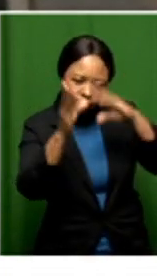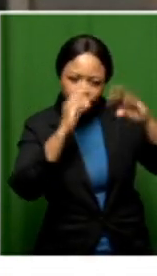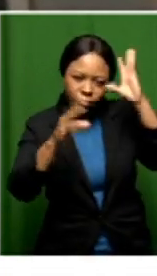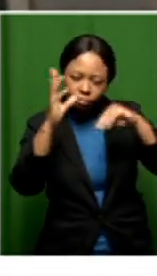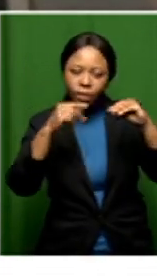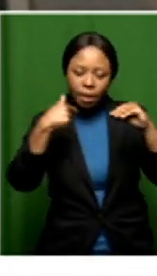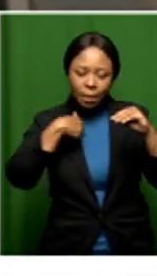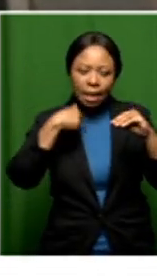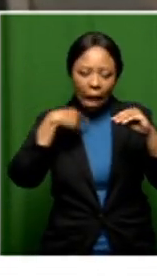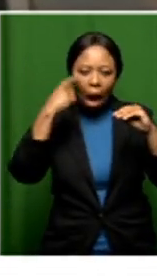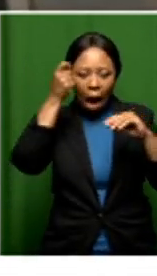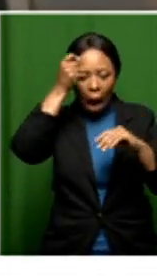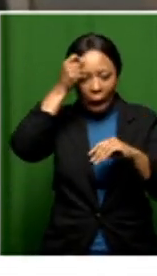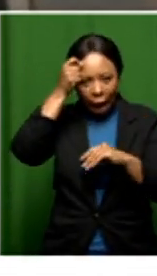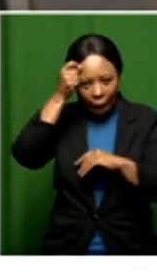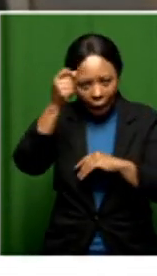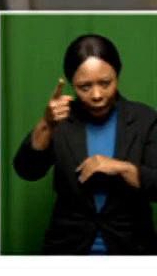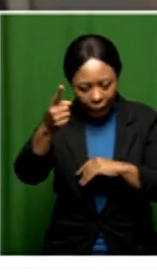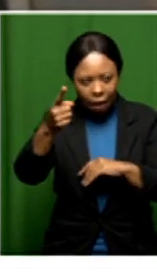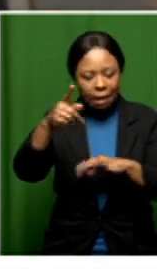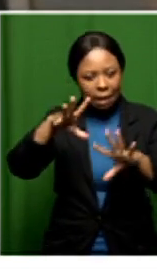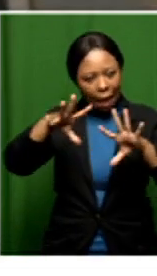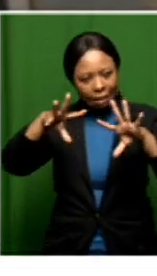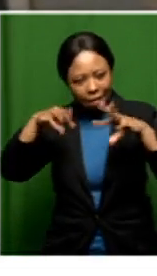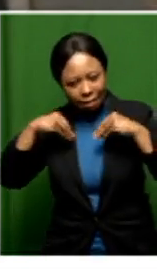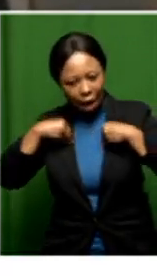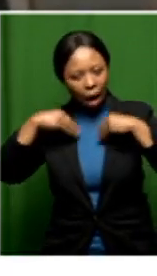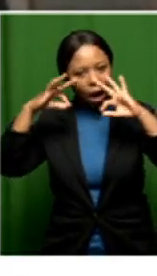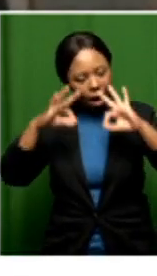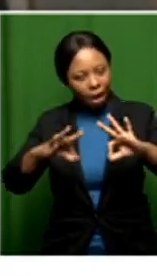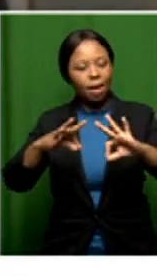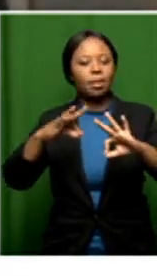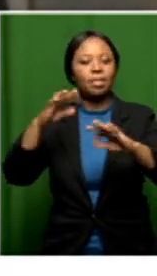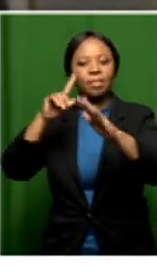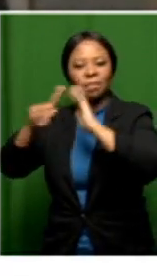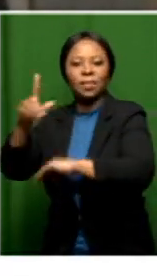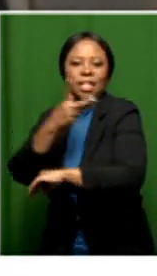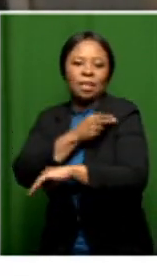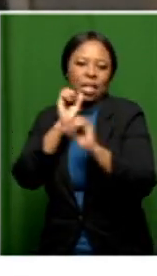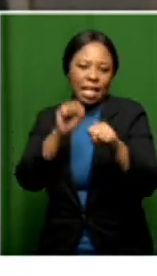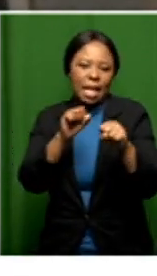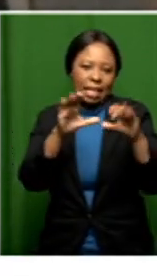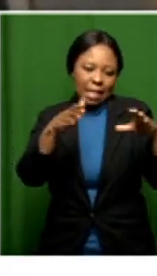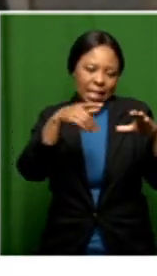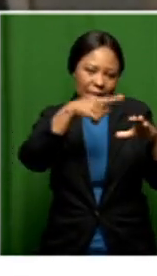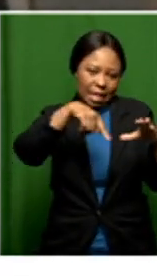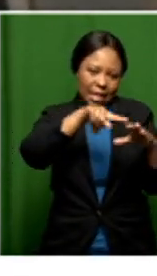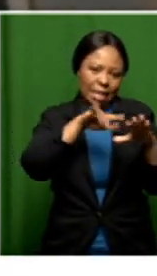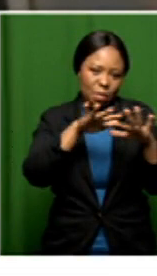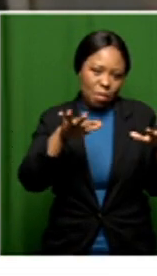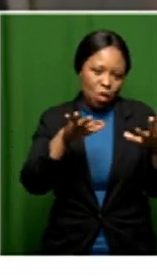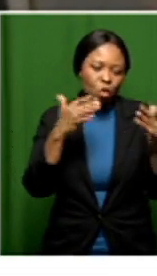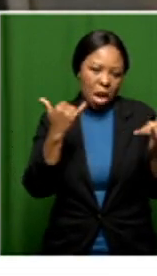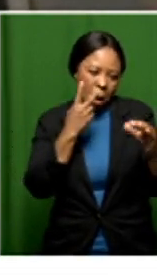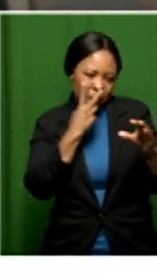more convinced of why I should take the jab. So that's really been what we have seen. What